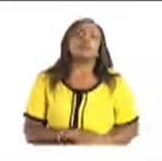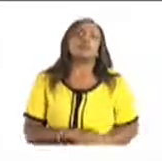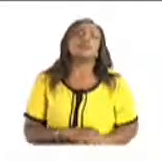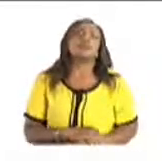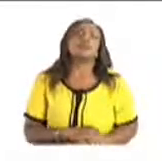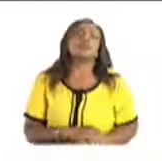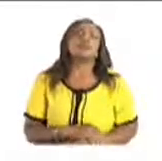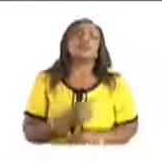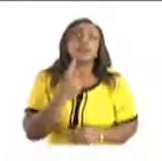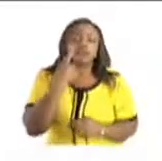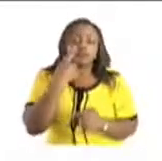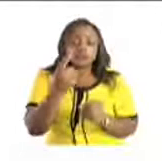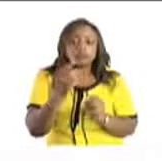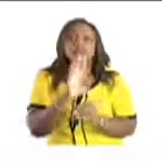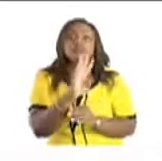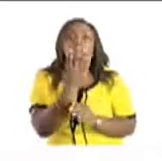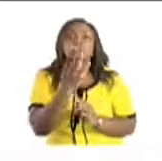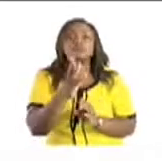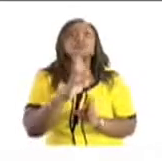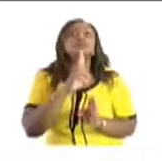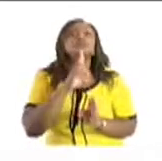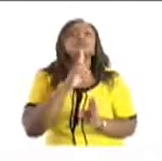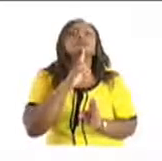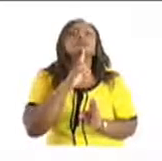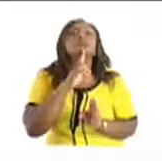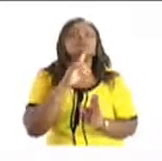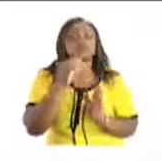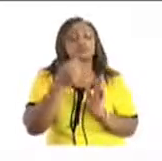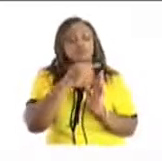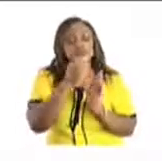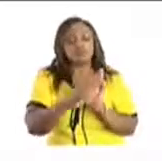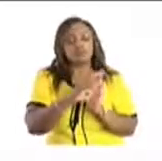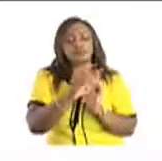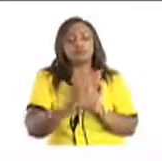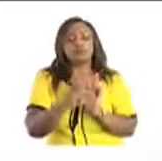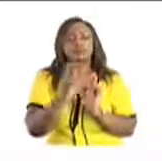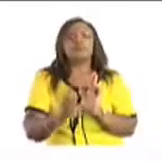Look at the picture and answer the following questions.